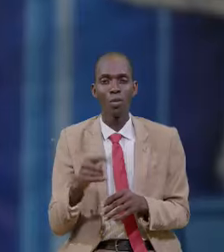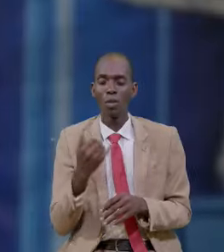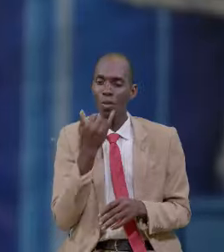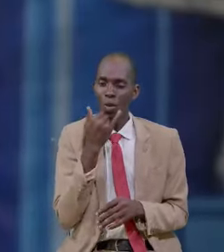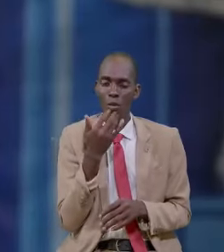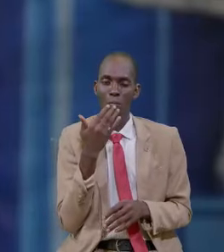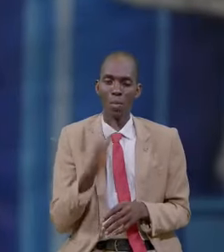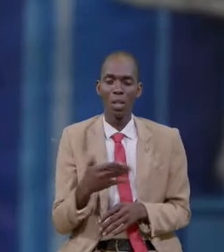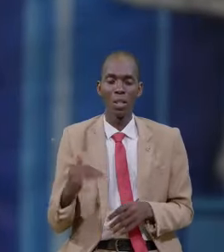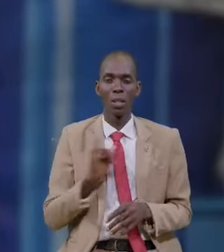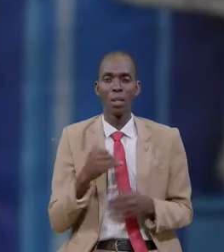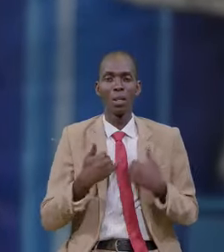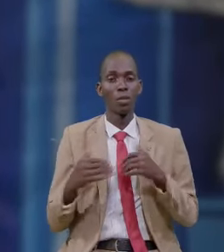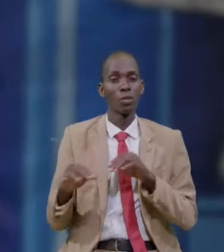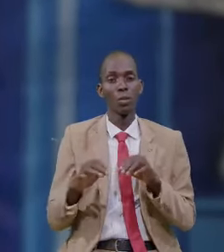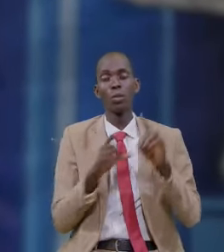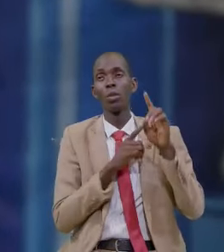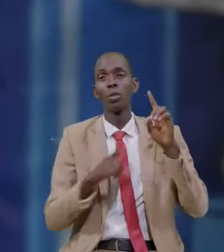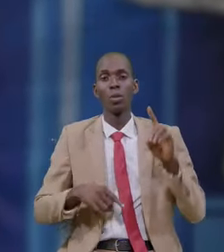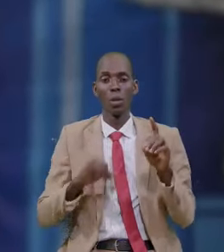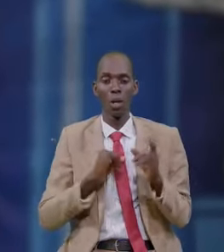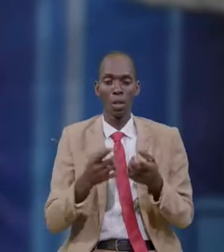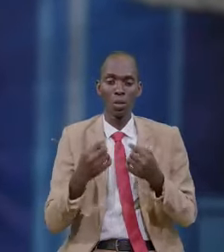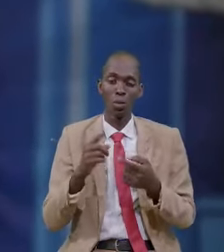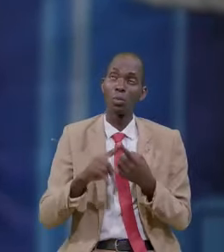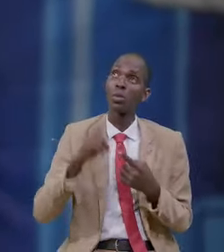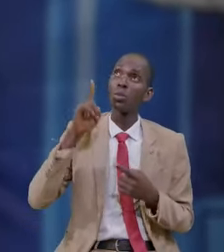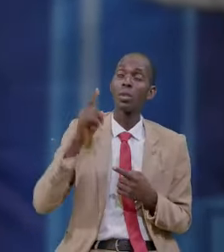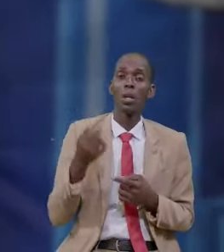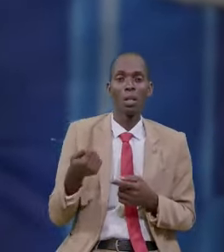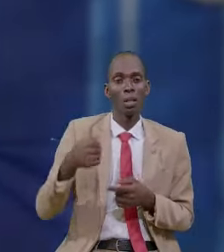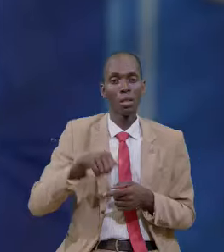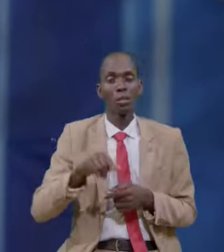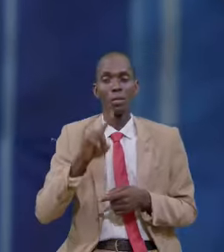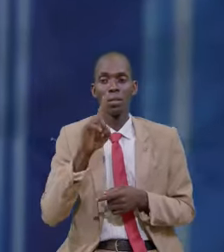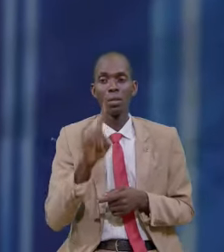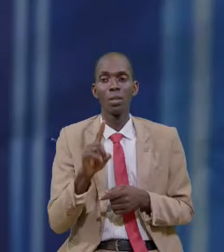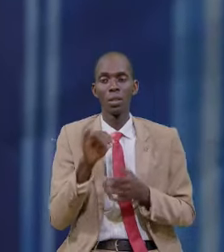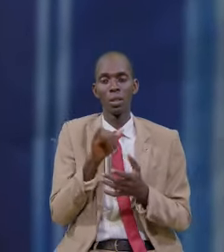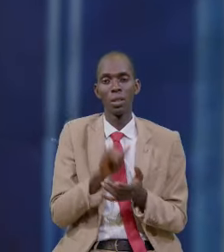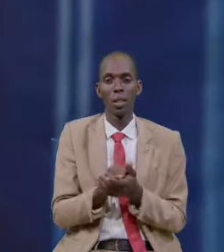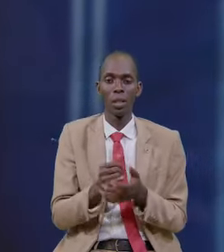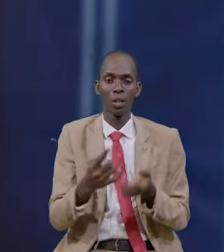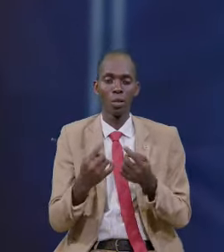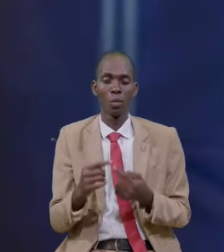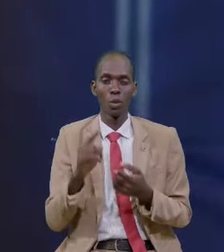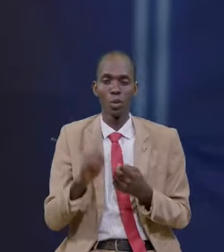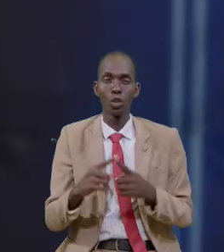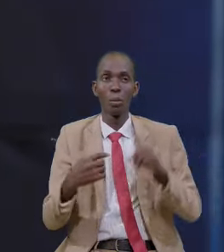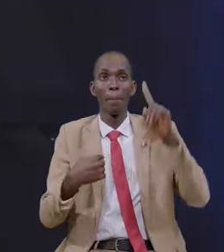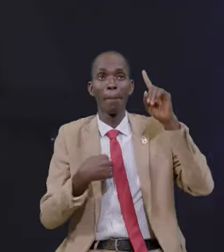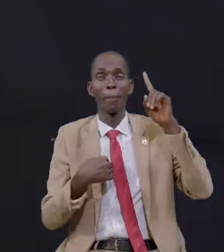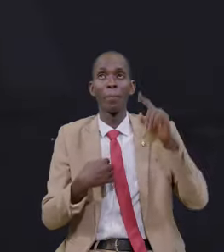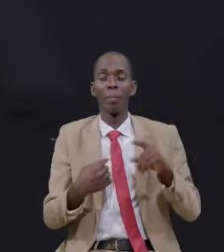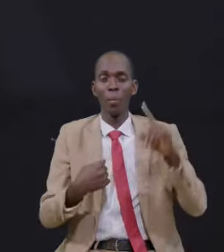Lord, I come to thee. Whosoever cometh unto me, I will